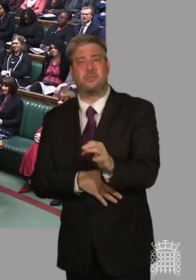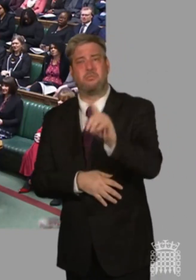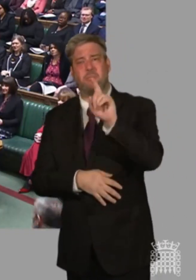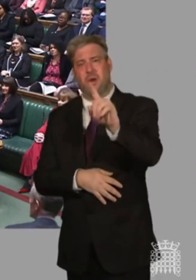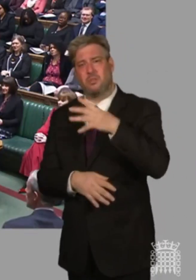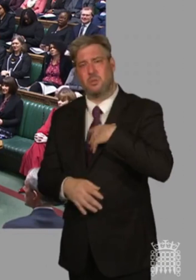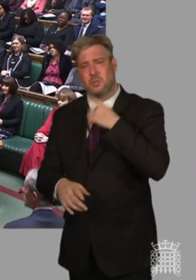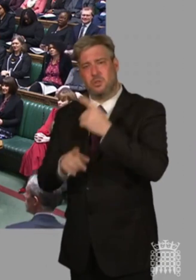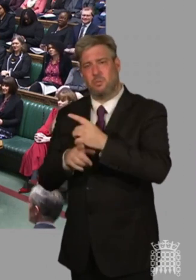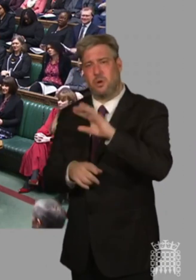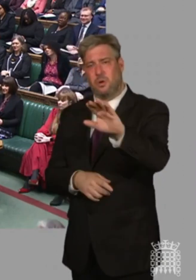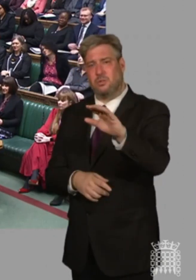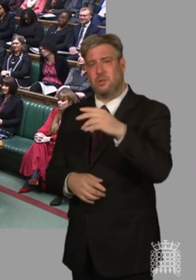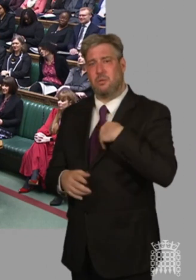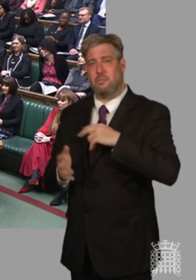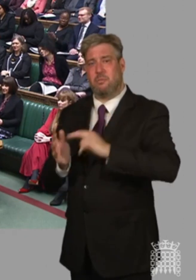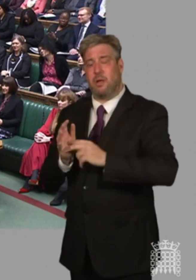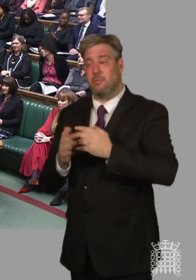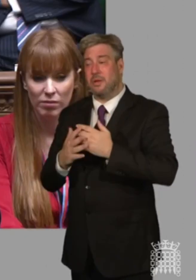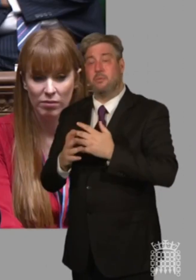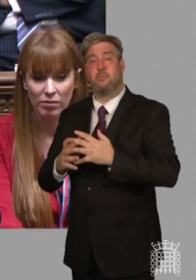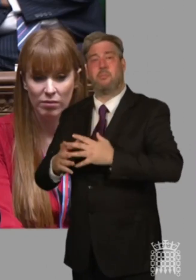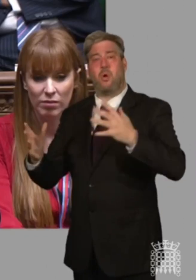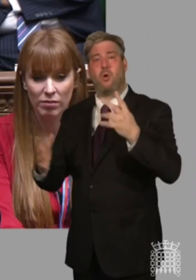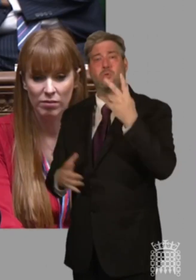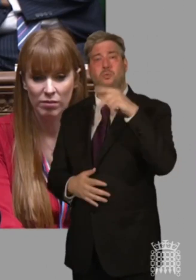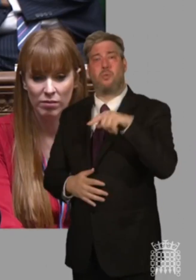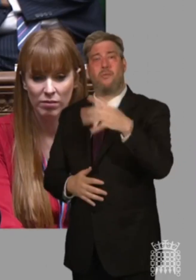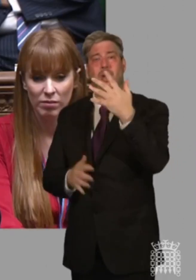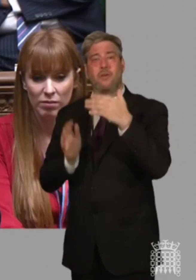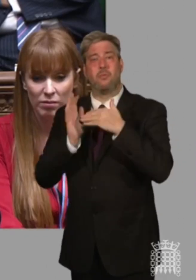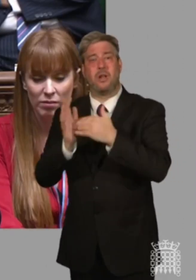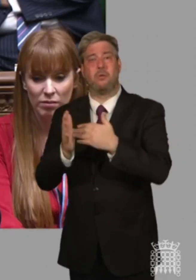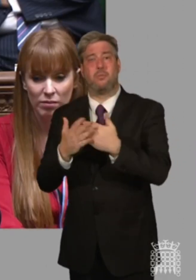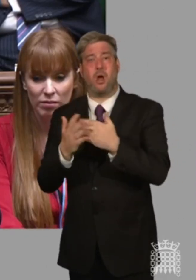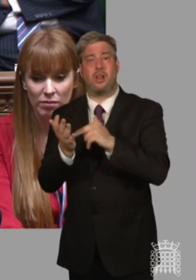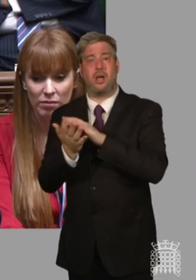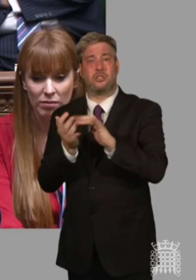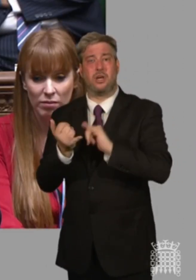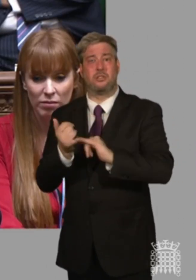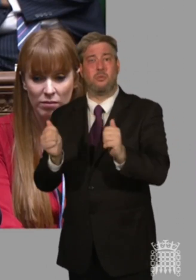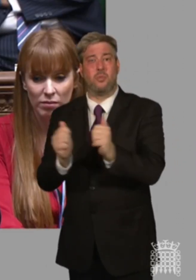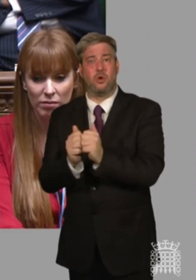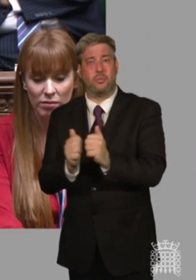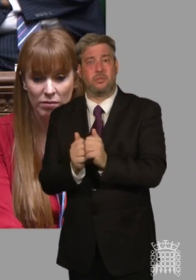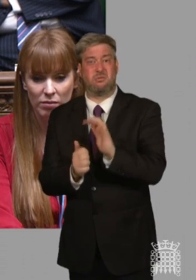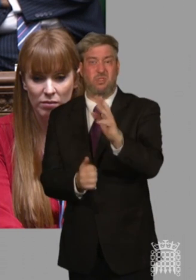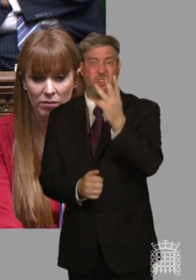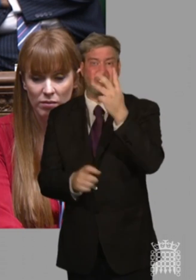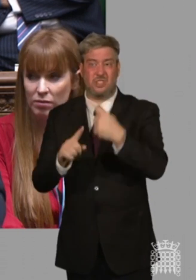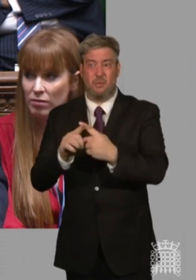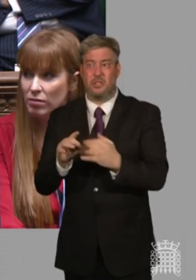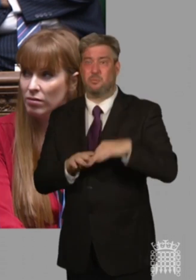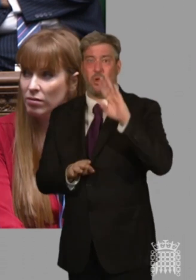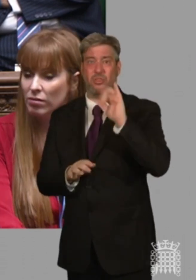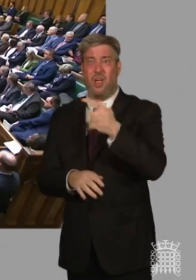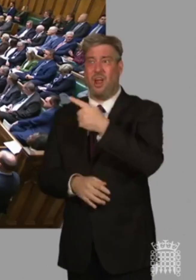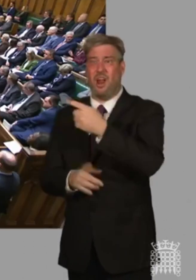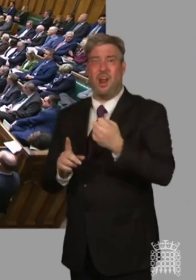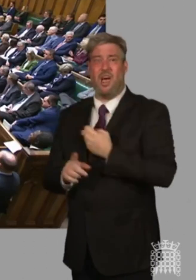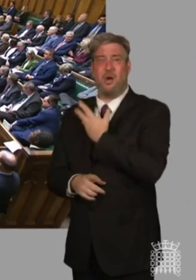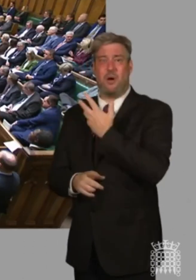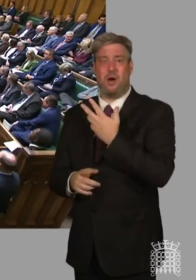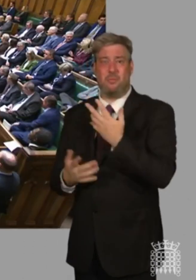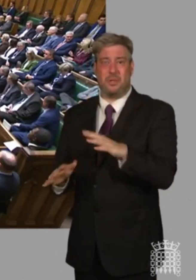Mr. Speaker, there are some areas in the country where you literally can't have an NHS dentist, and he says that's down to COVID. People are